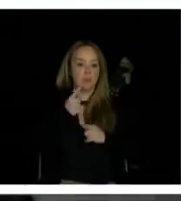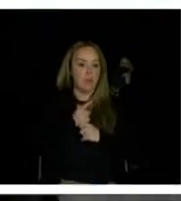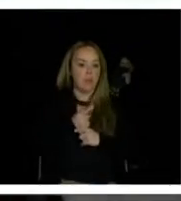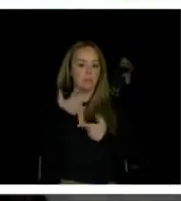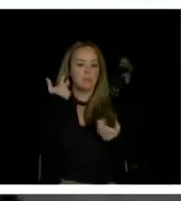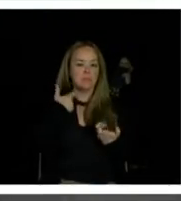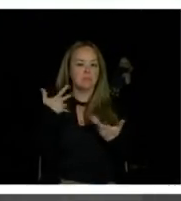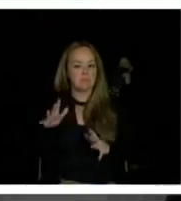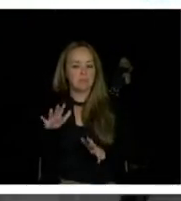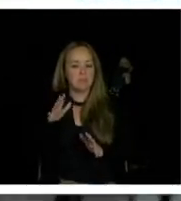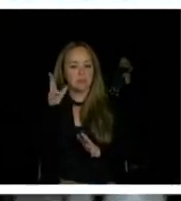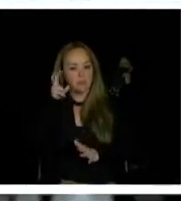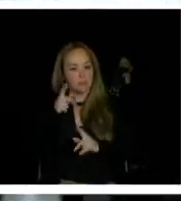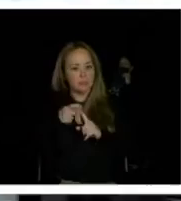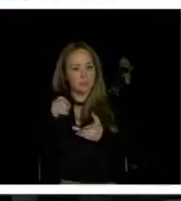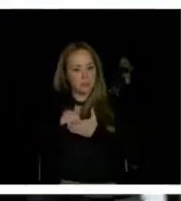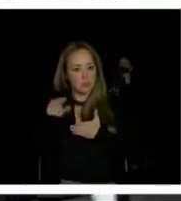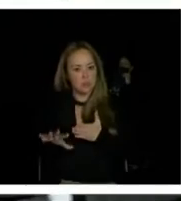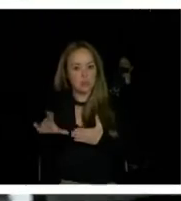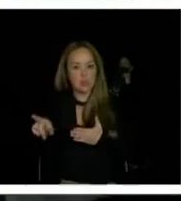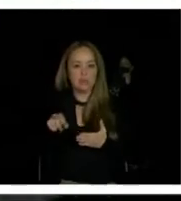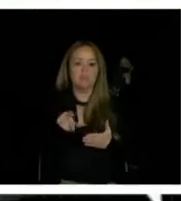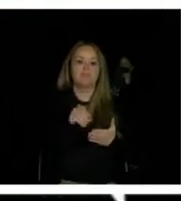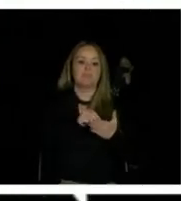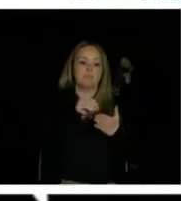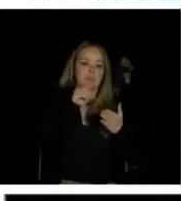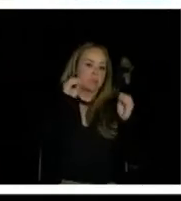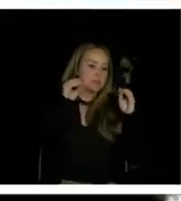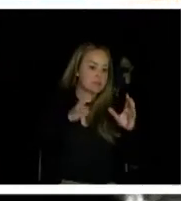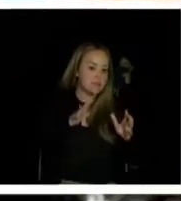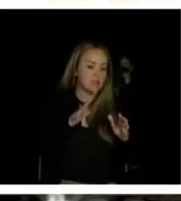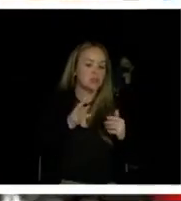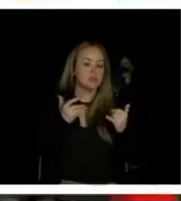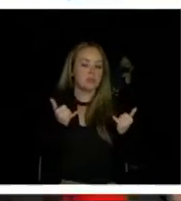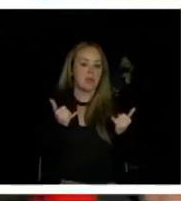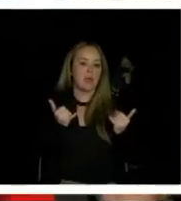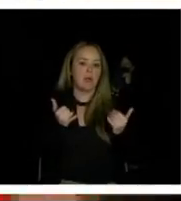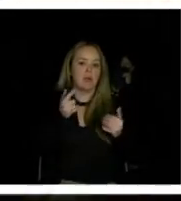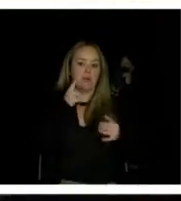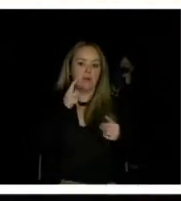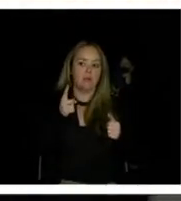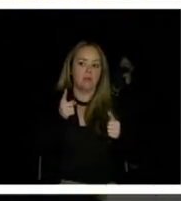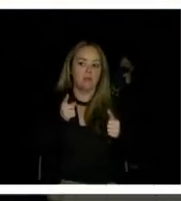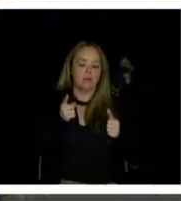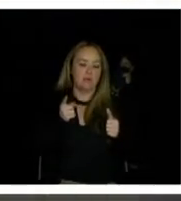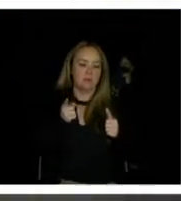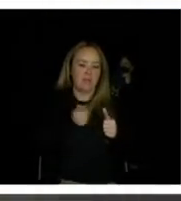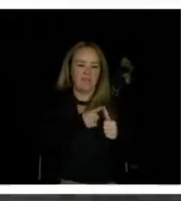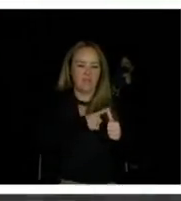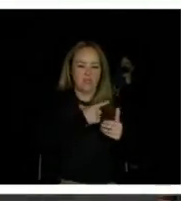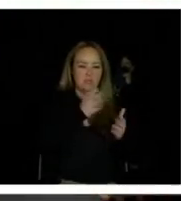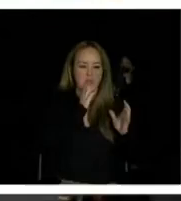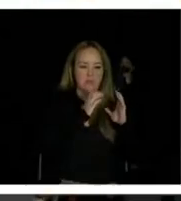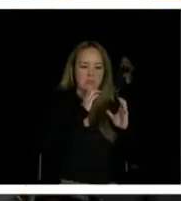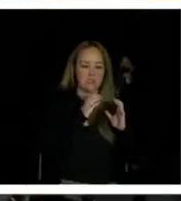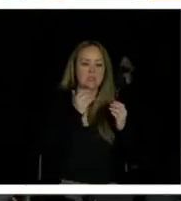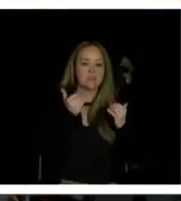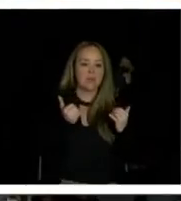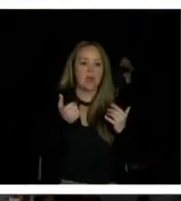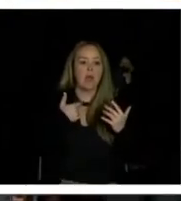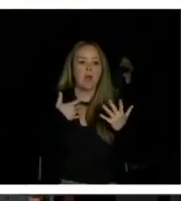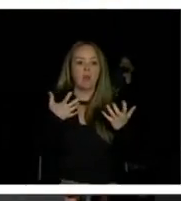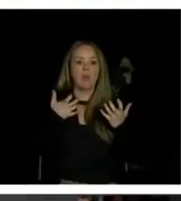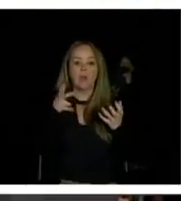heard from students and teachers primarily for the first exchange. So I'd like to hear